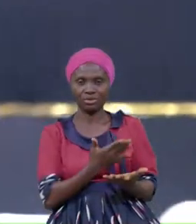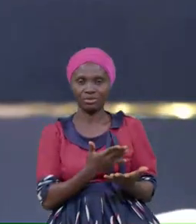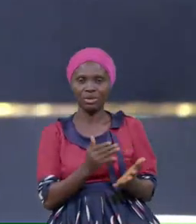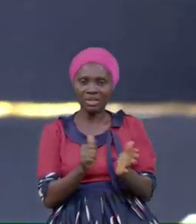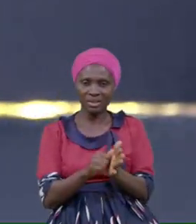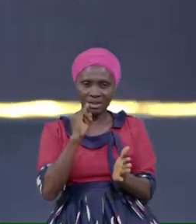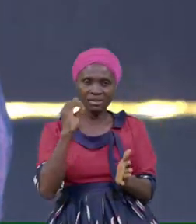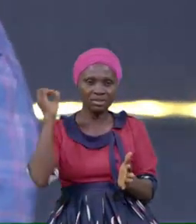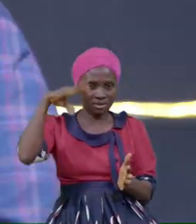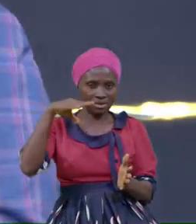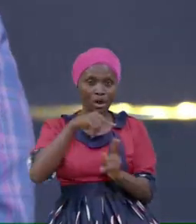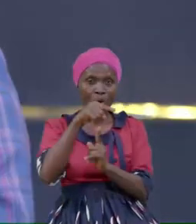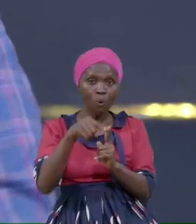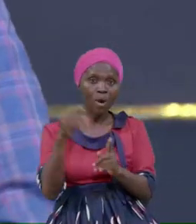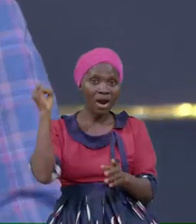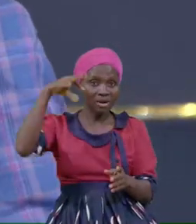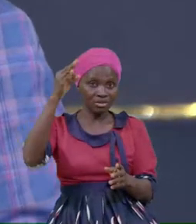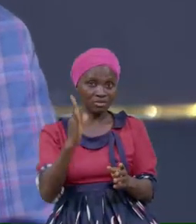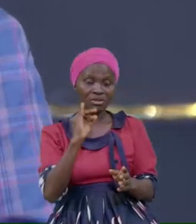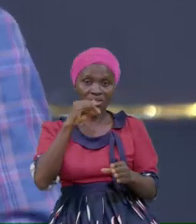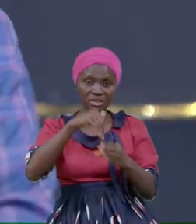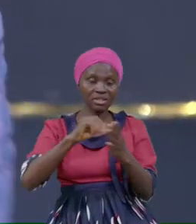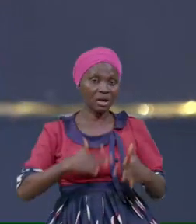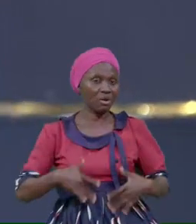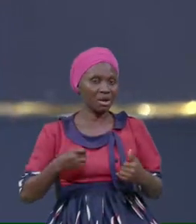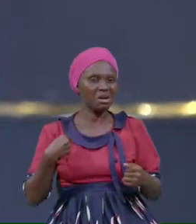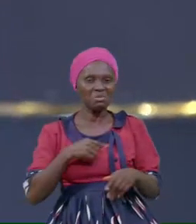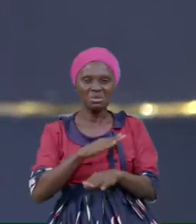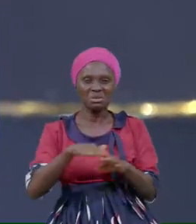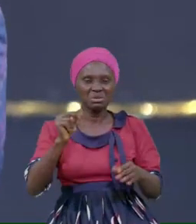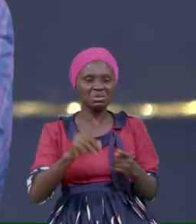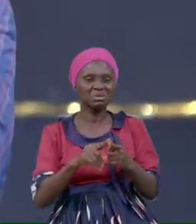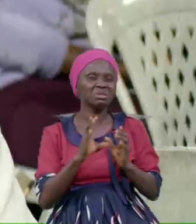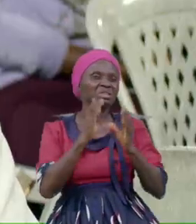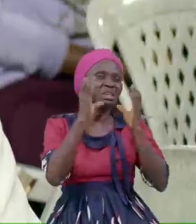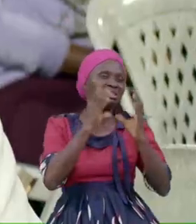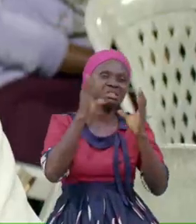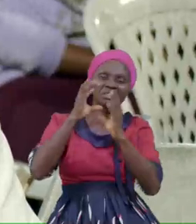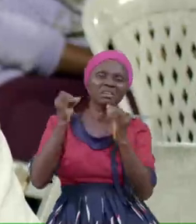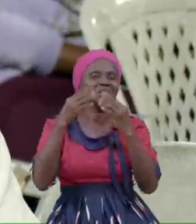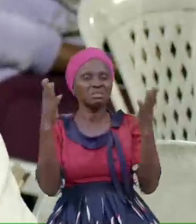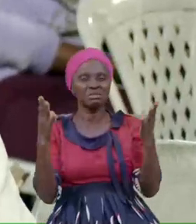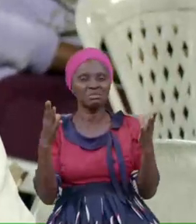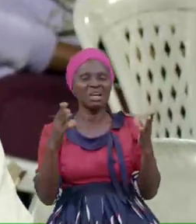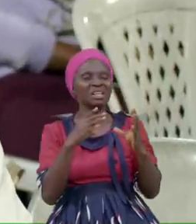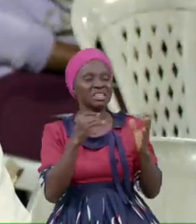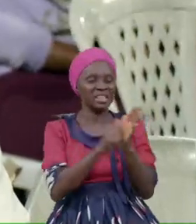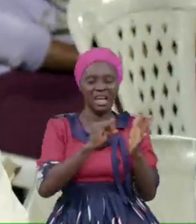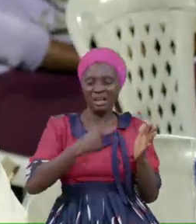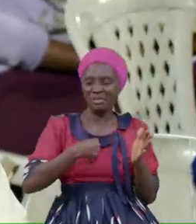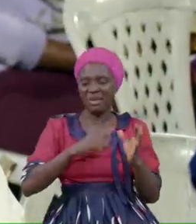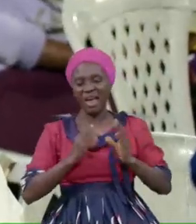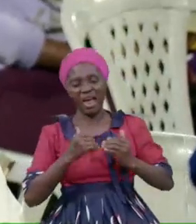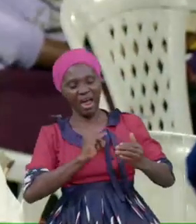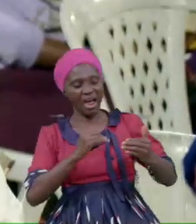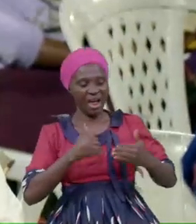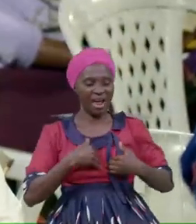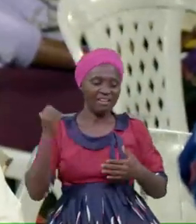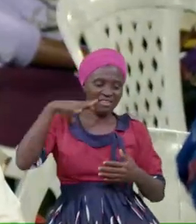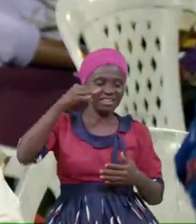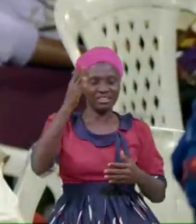our lives, we don't have to shout too much and say, you know, I have the grace of God. I can tell. I can tell by